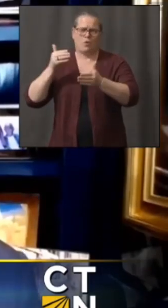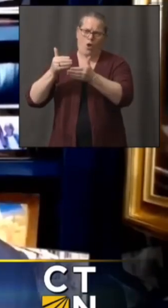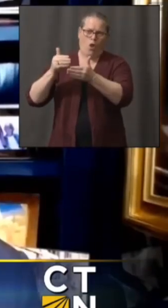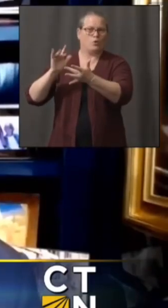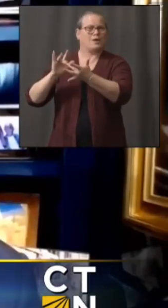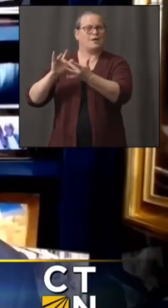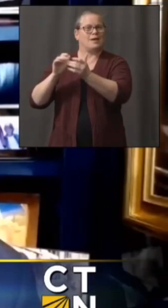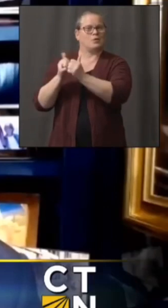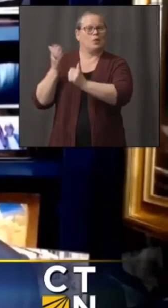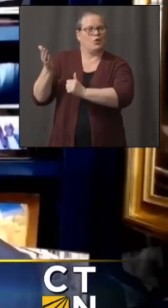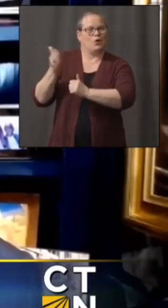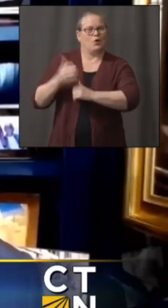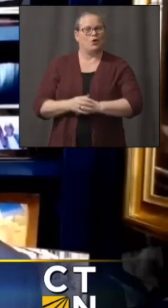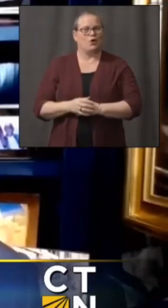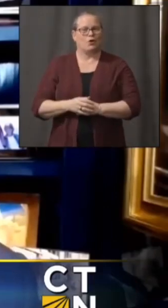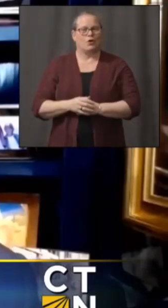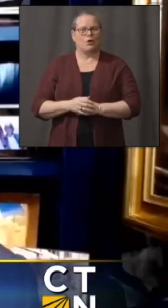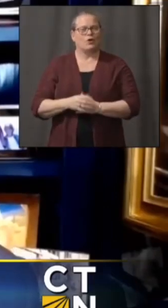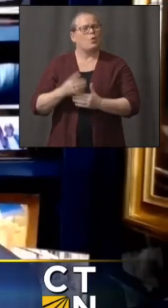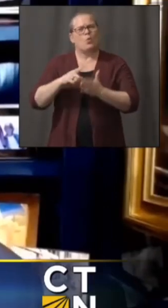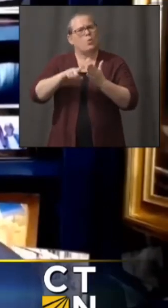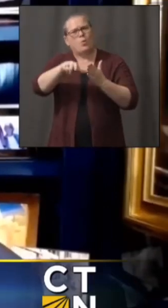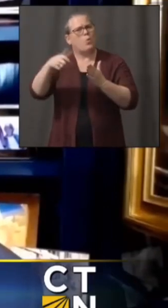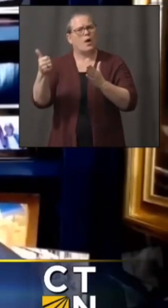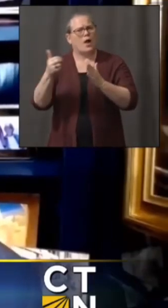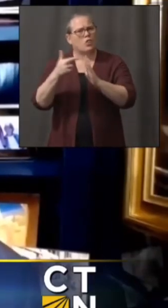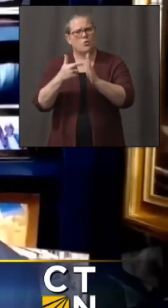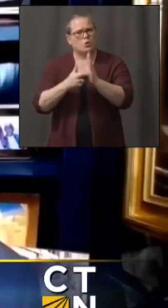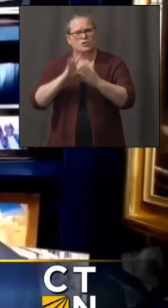Matt, what else are you referring to?